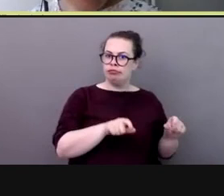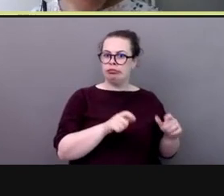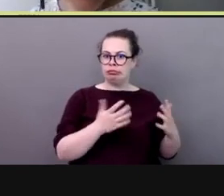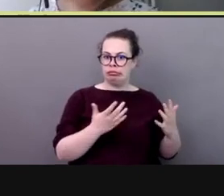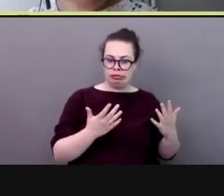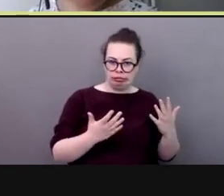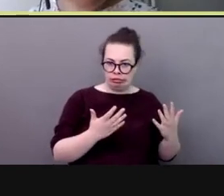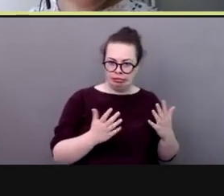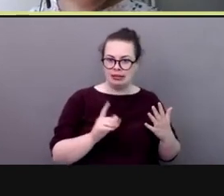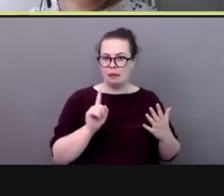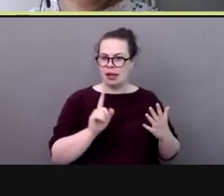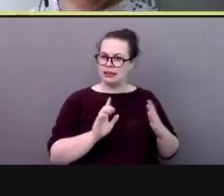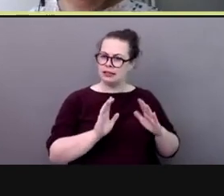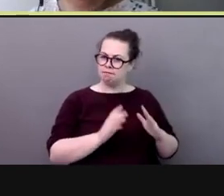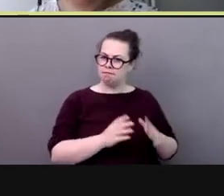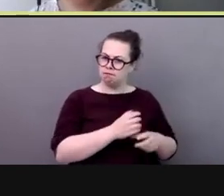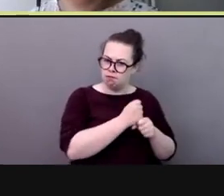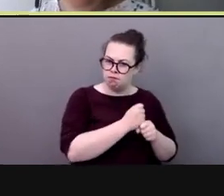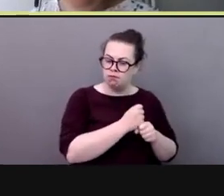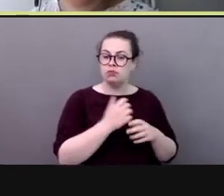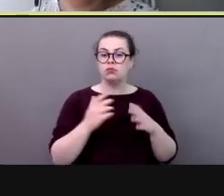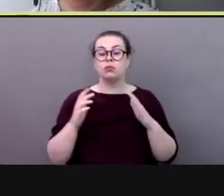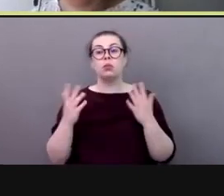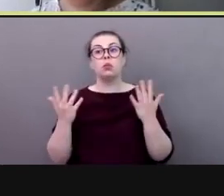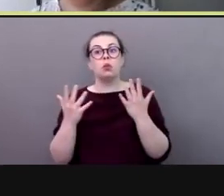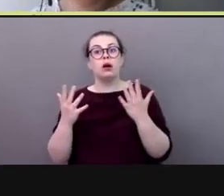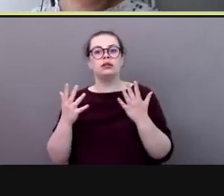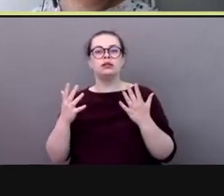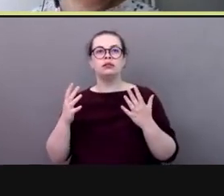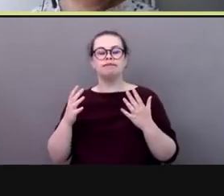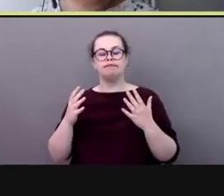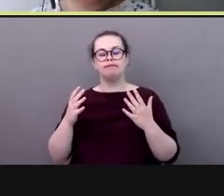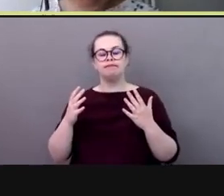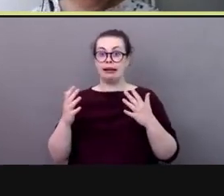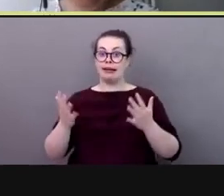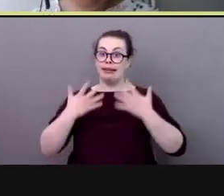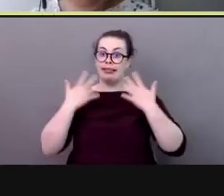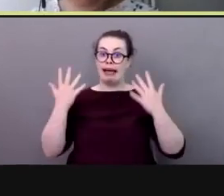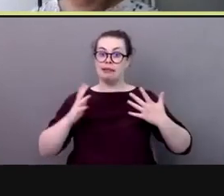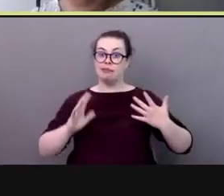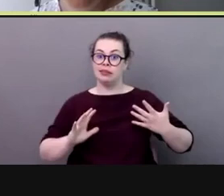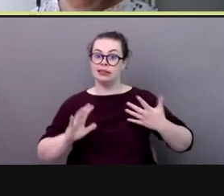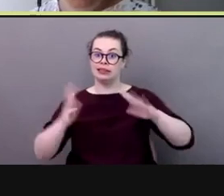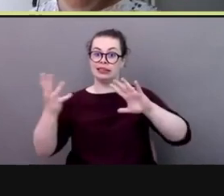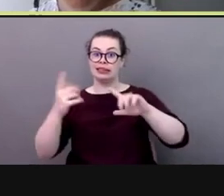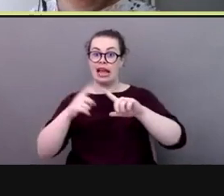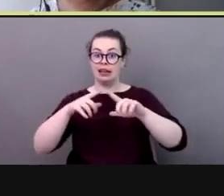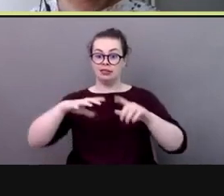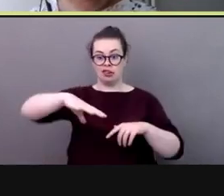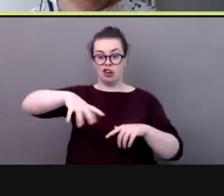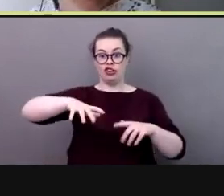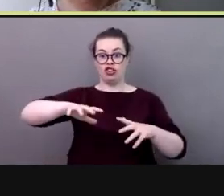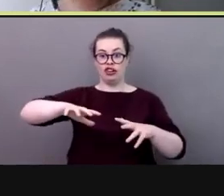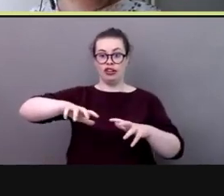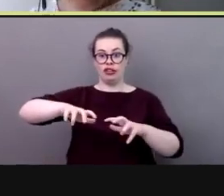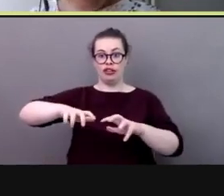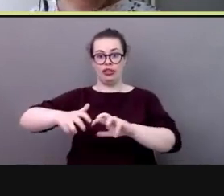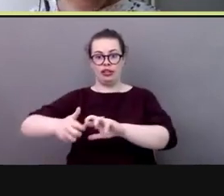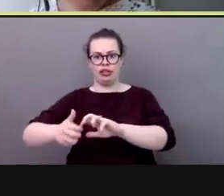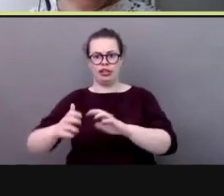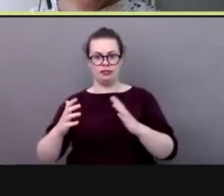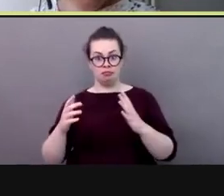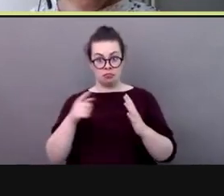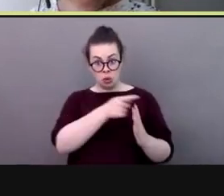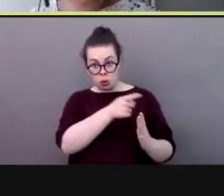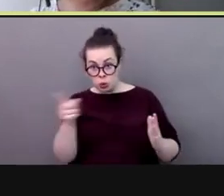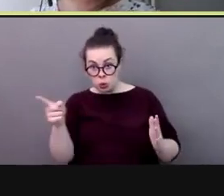risks, environmental degradation? How in the field, how are you putting or addressing this in your work? Are you working on